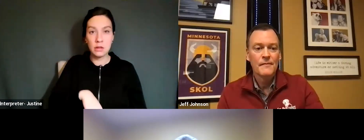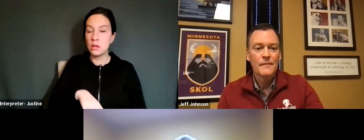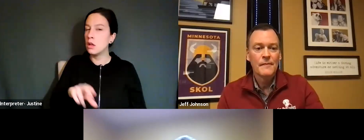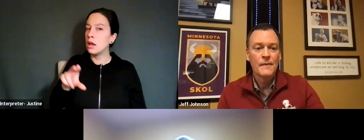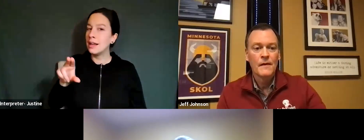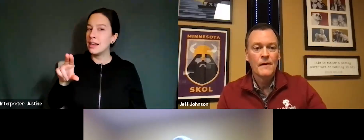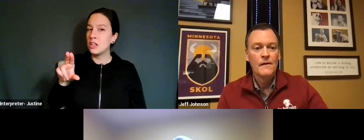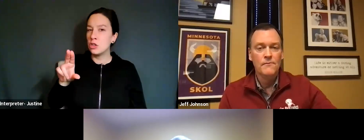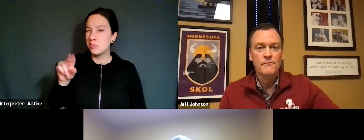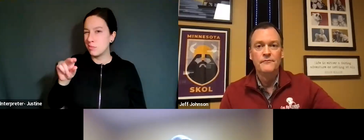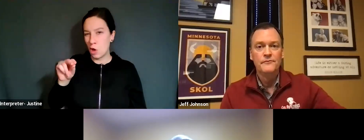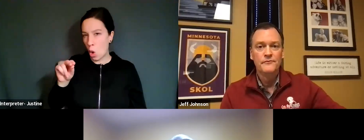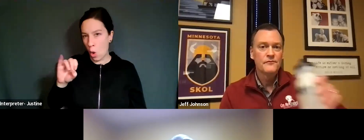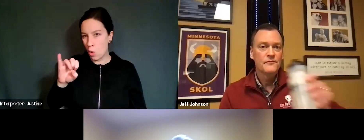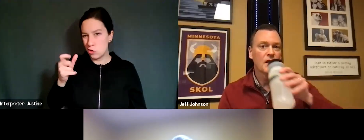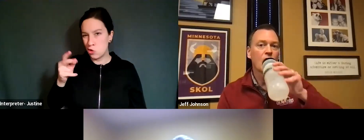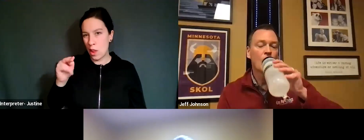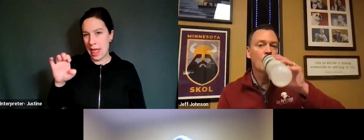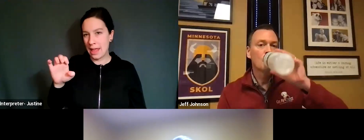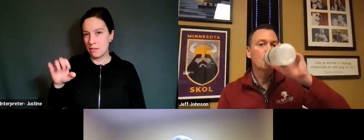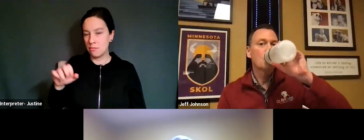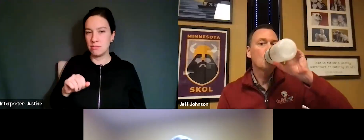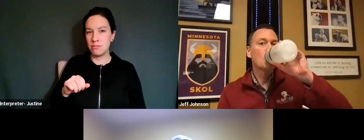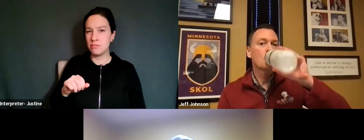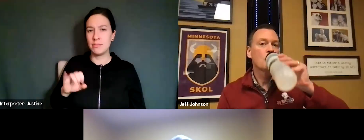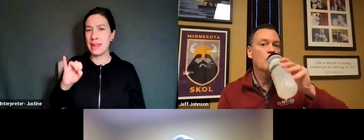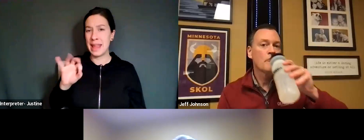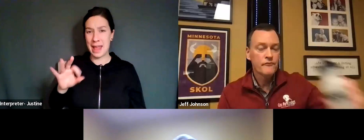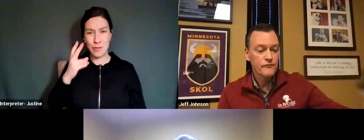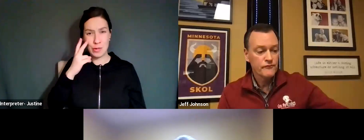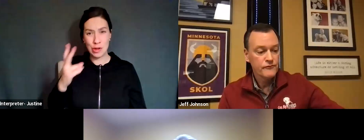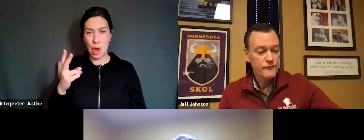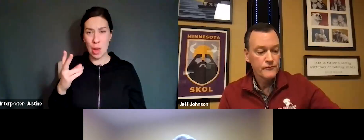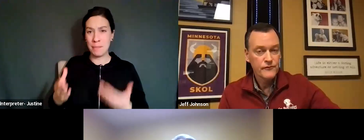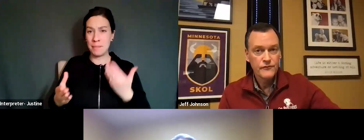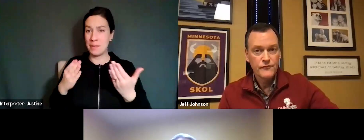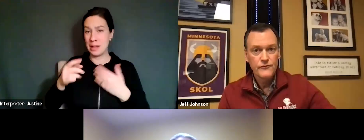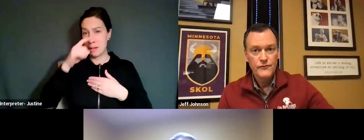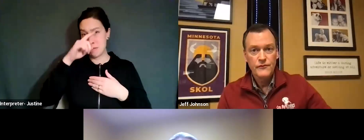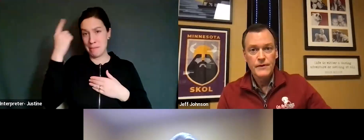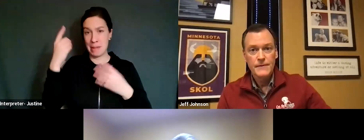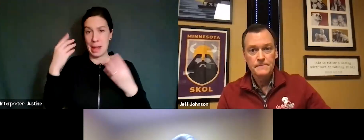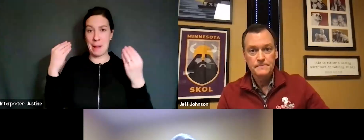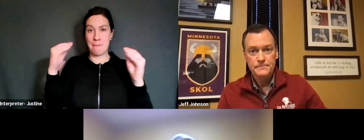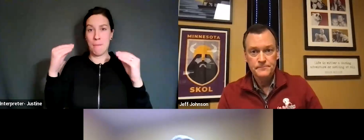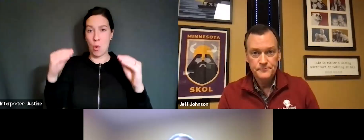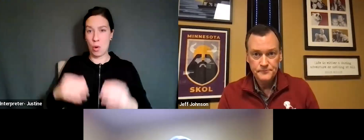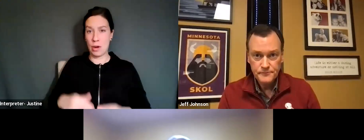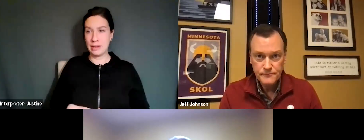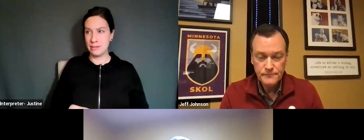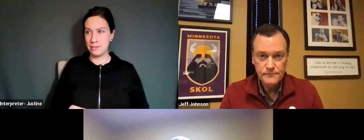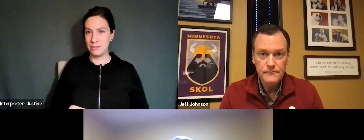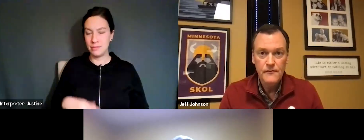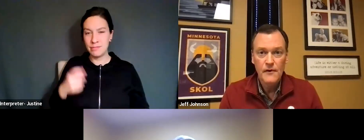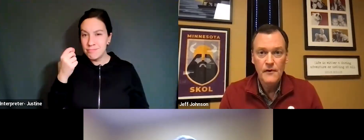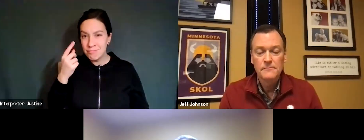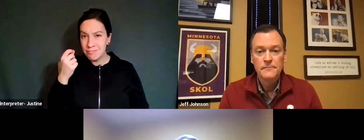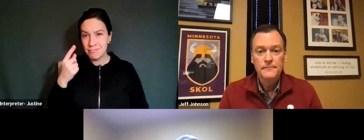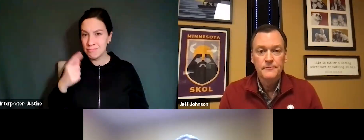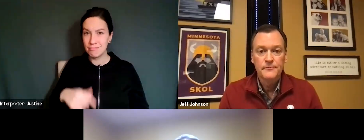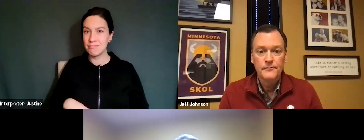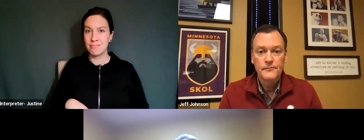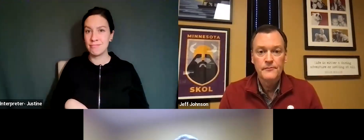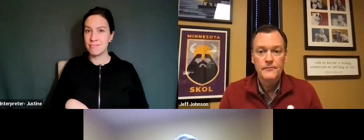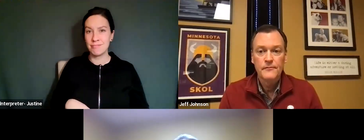think, if you're looking at one of these dogs on the black market or something, they're not going to get what it costs us to do